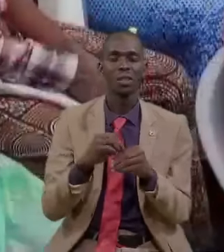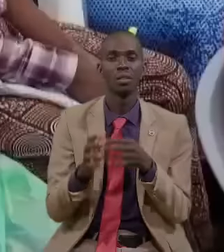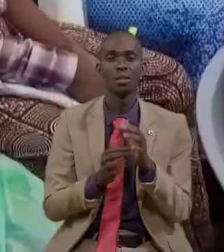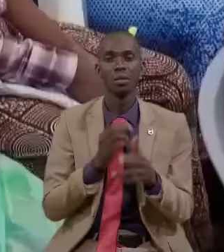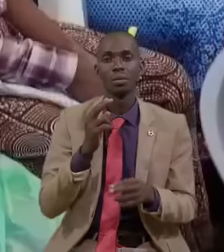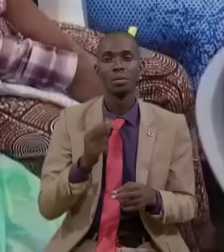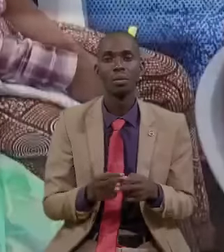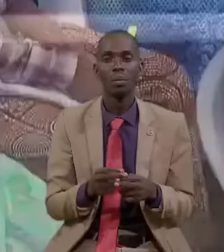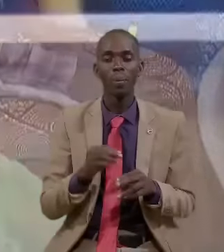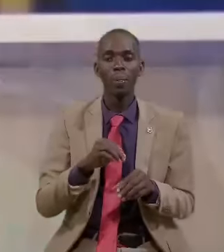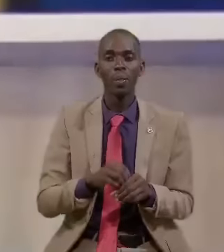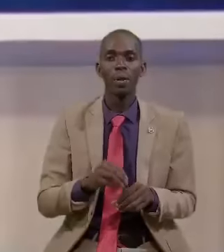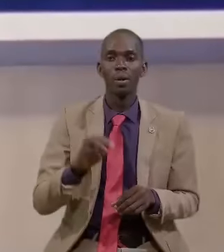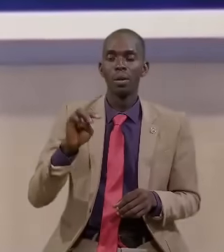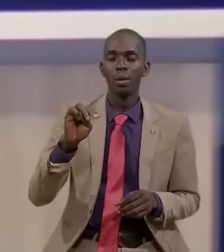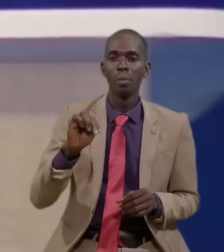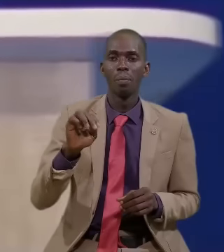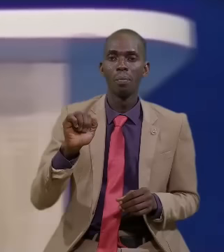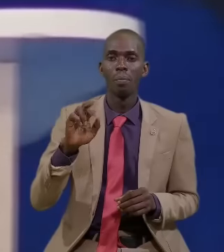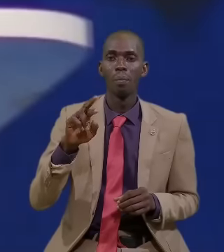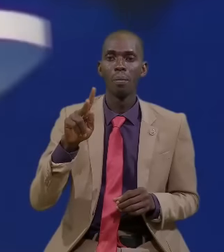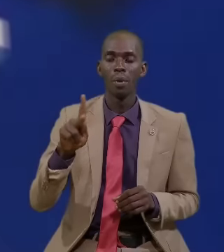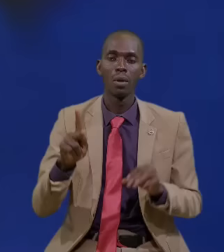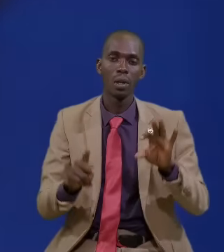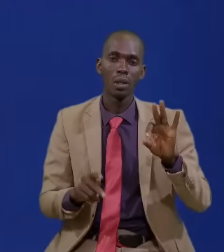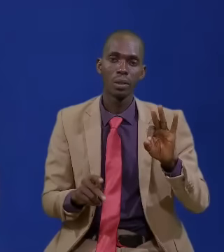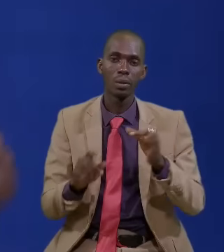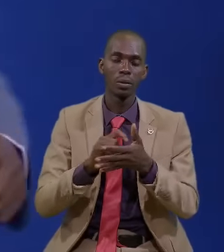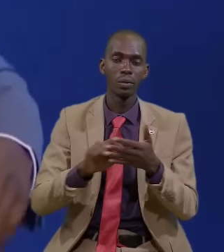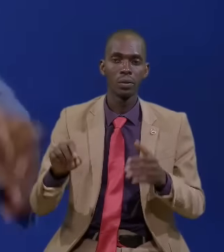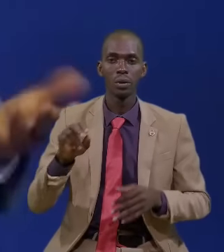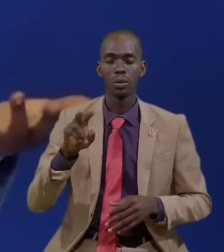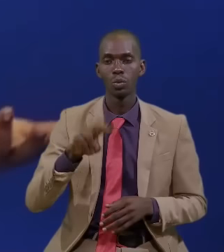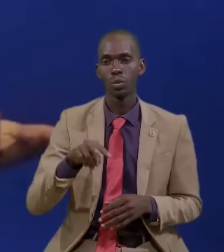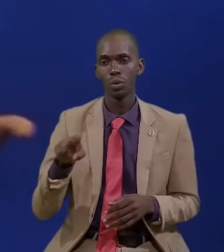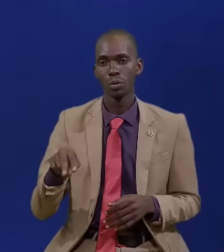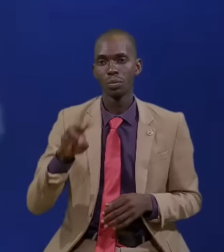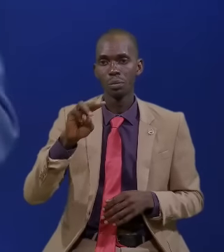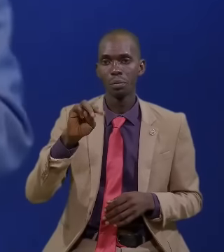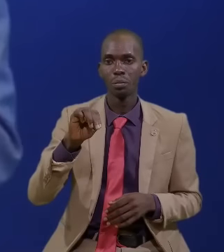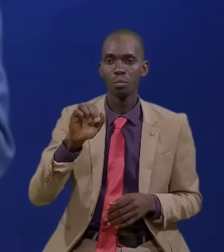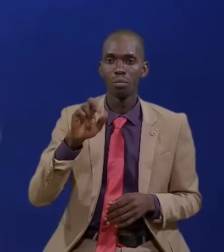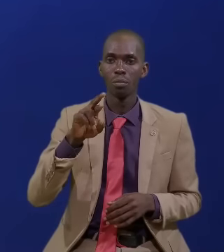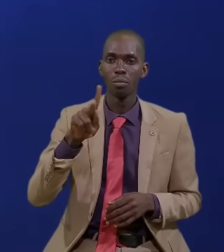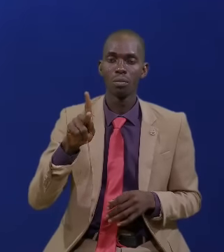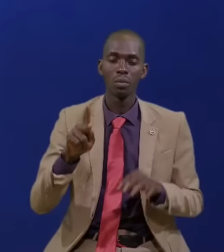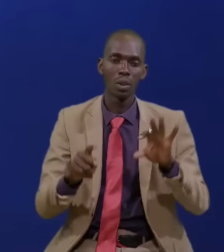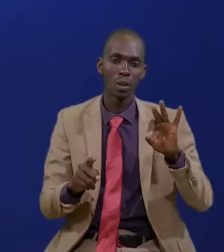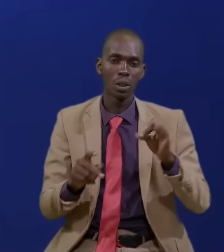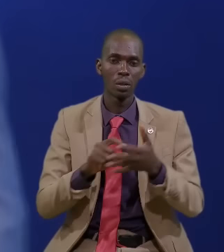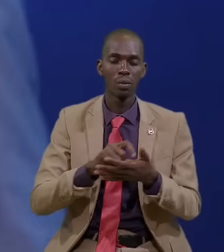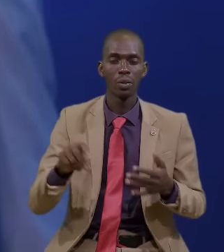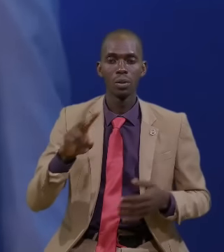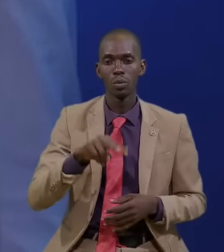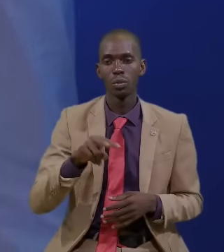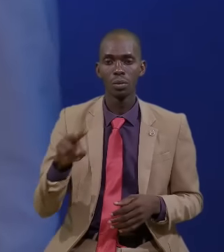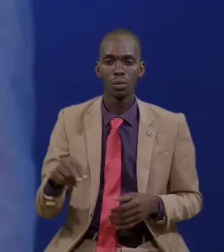Mark chapter 9. I'm reading from verse 22. In Mark chapter 9, verse 22,